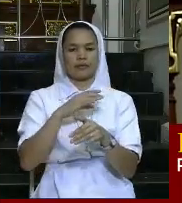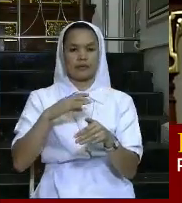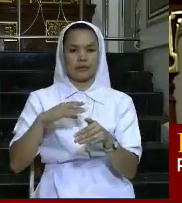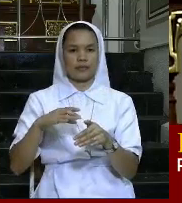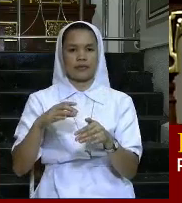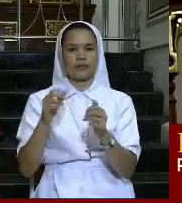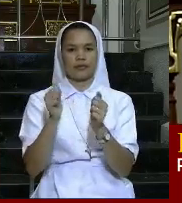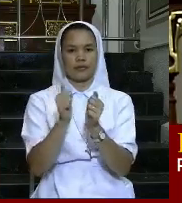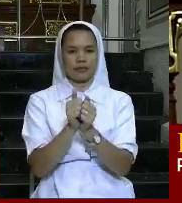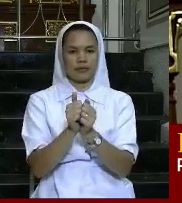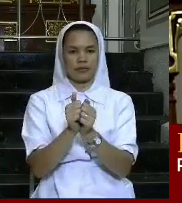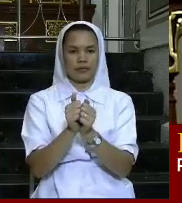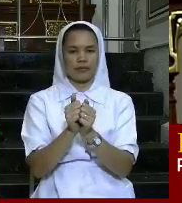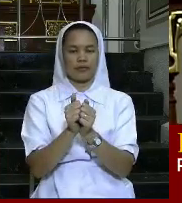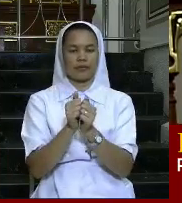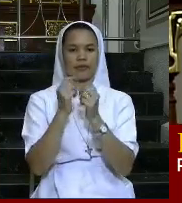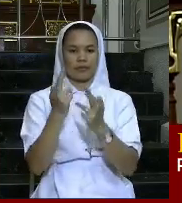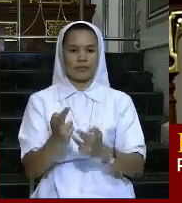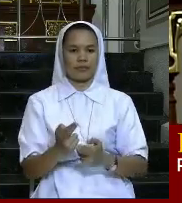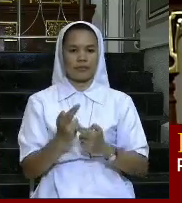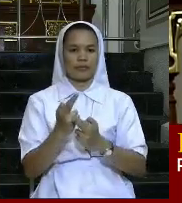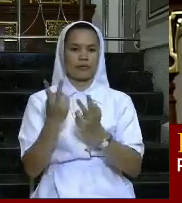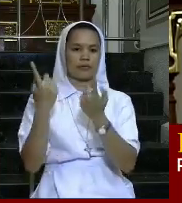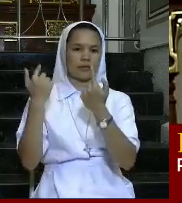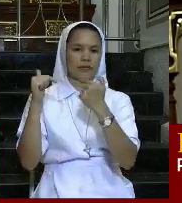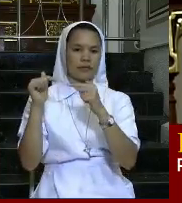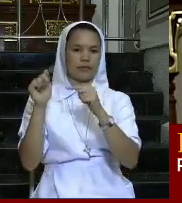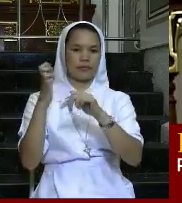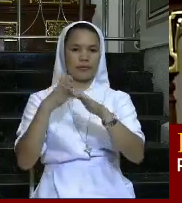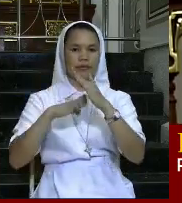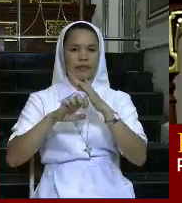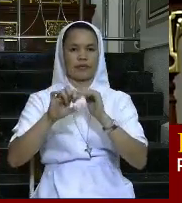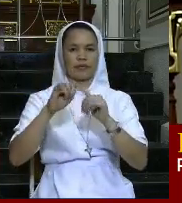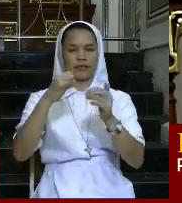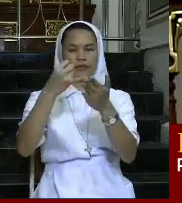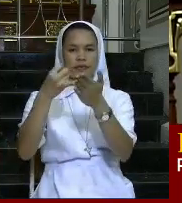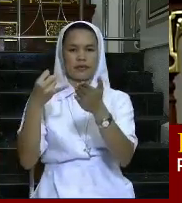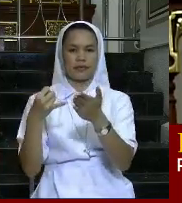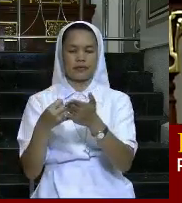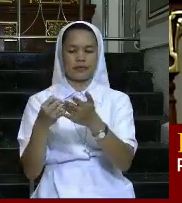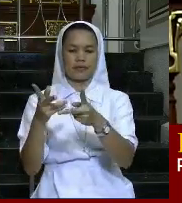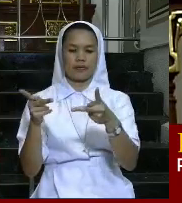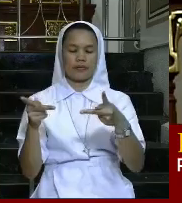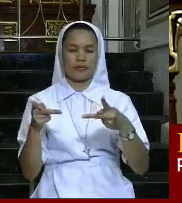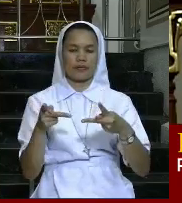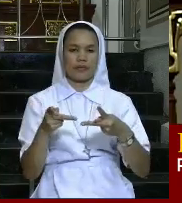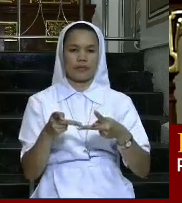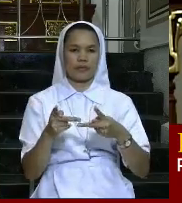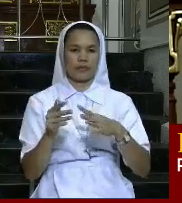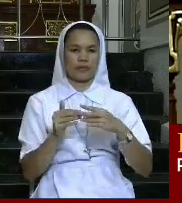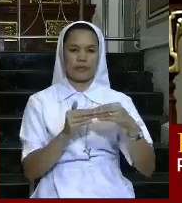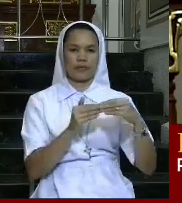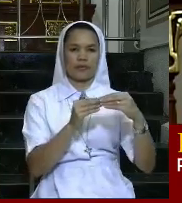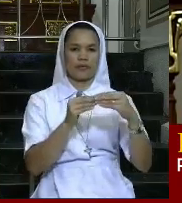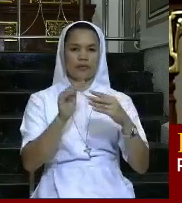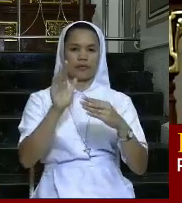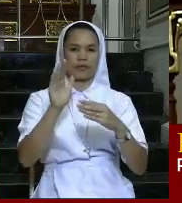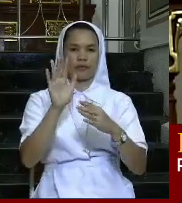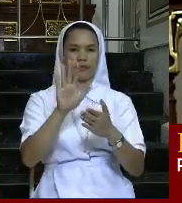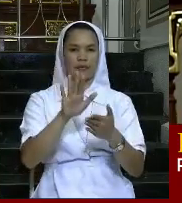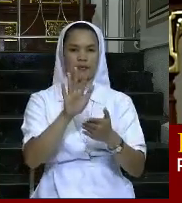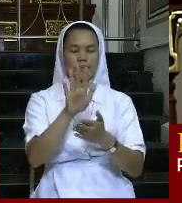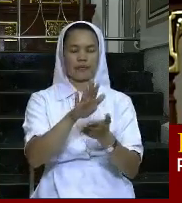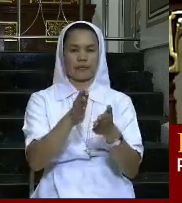rejoice at his triumphant entry into Jerusalem, leading to his death on